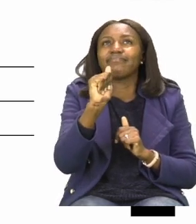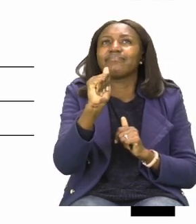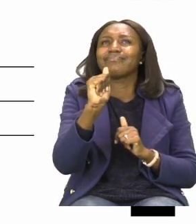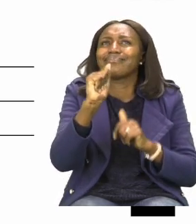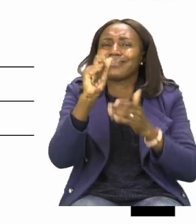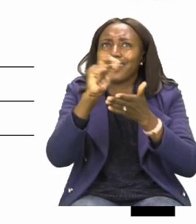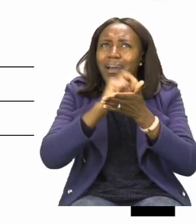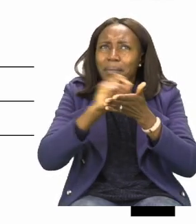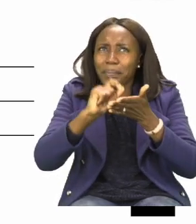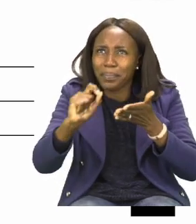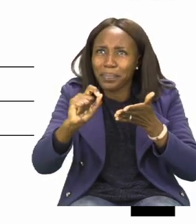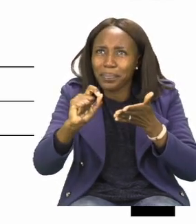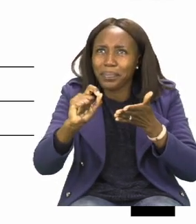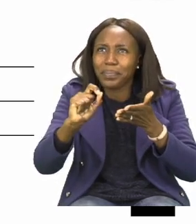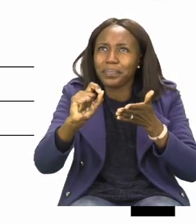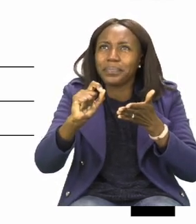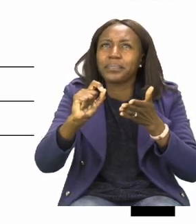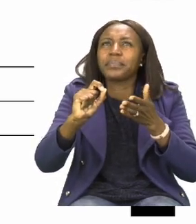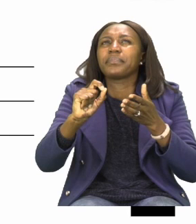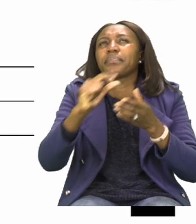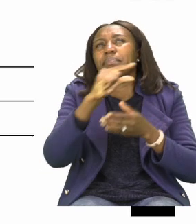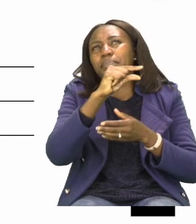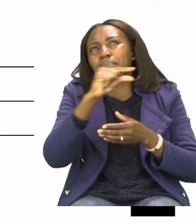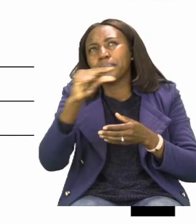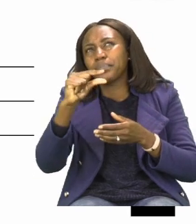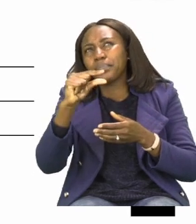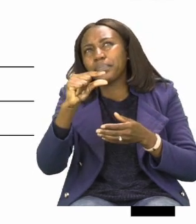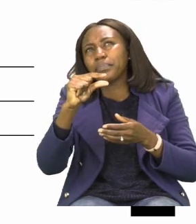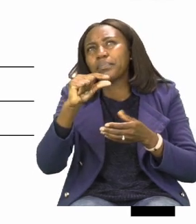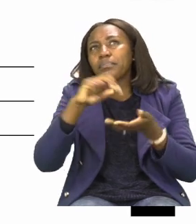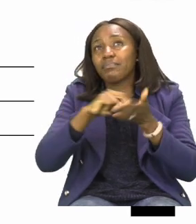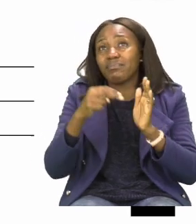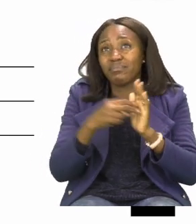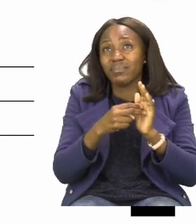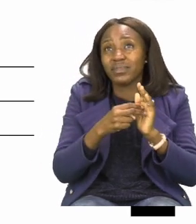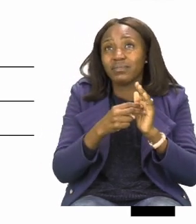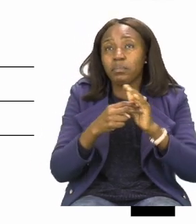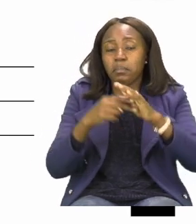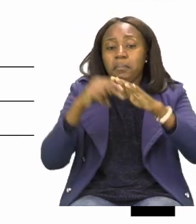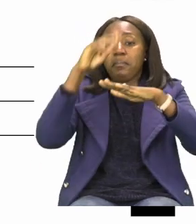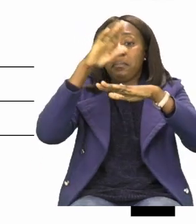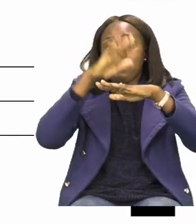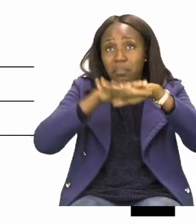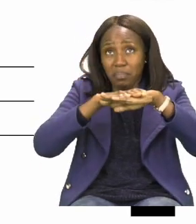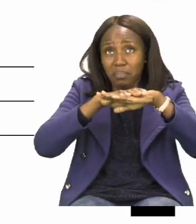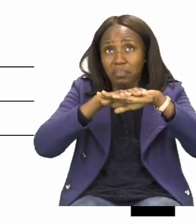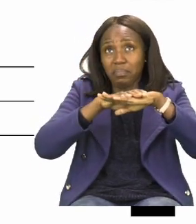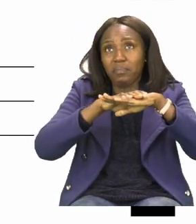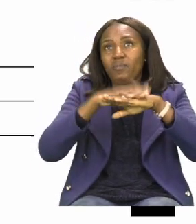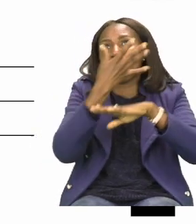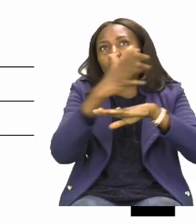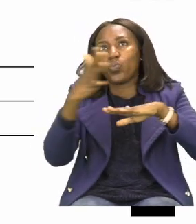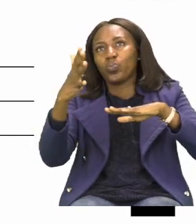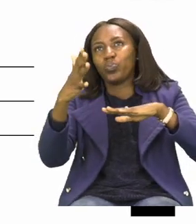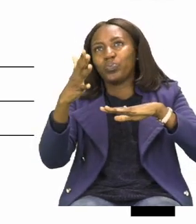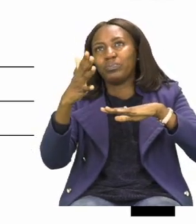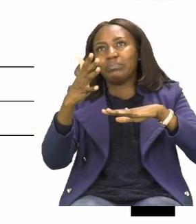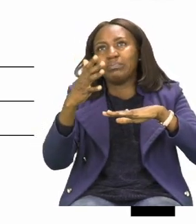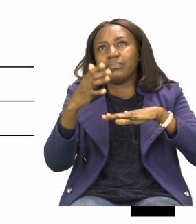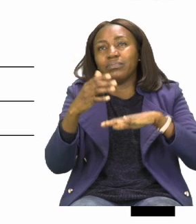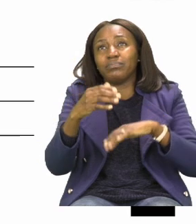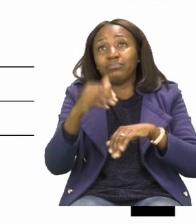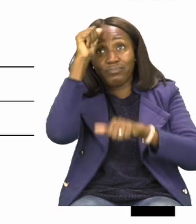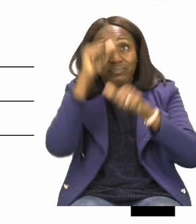says, write down the word that means to stay on top.